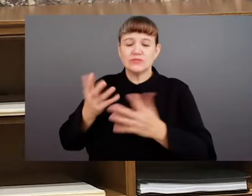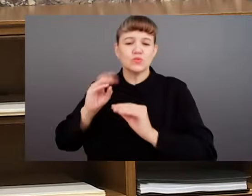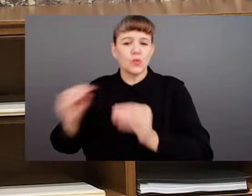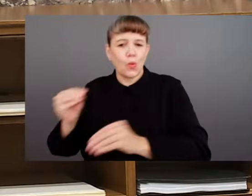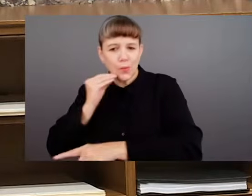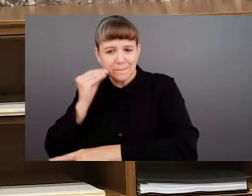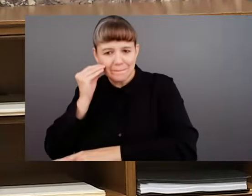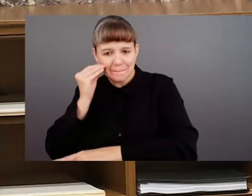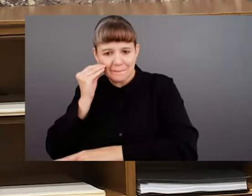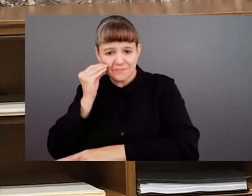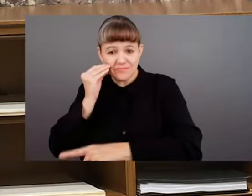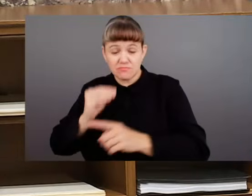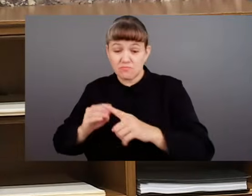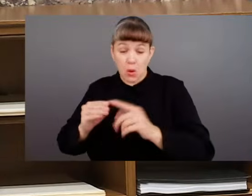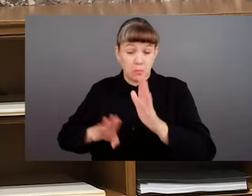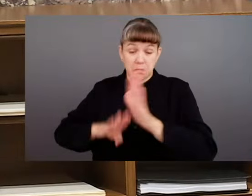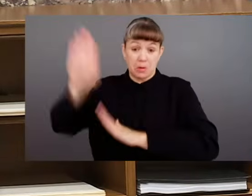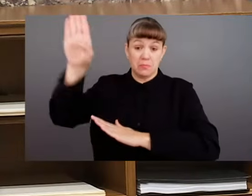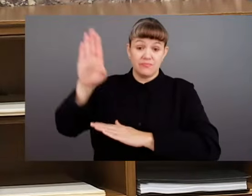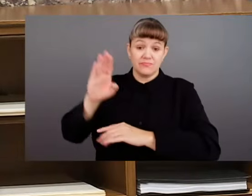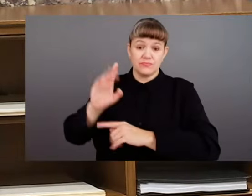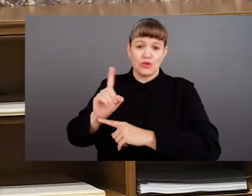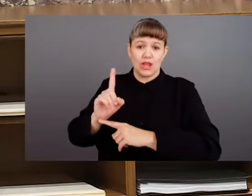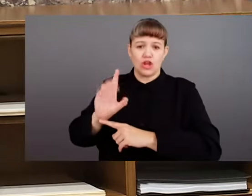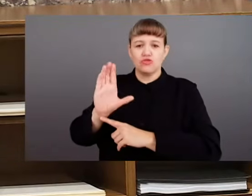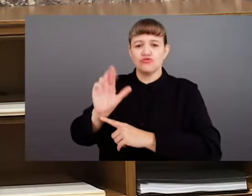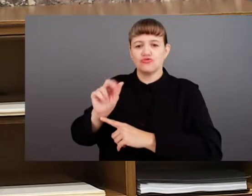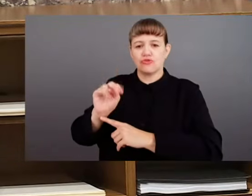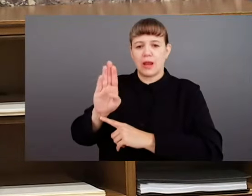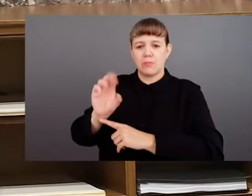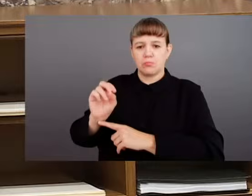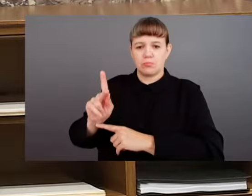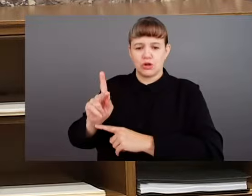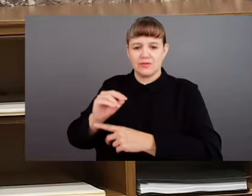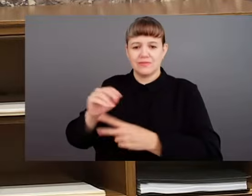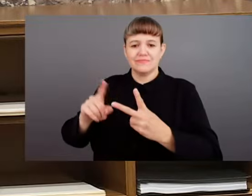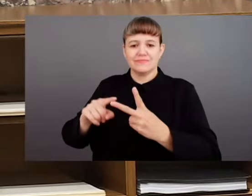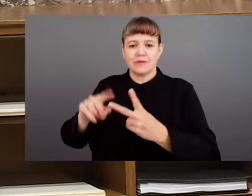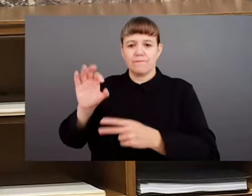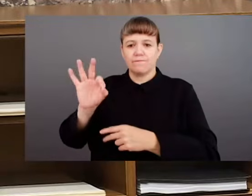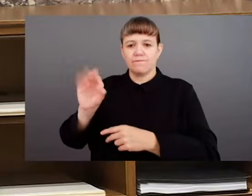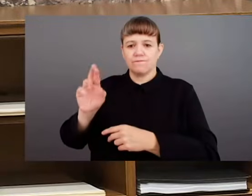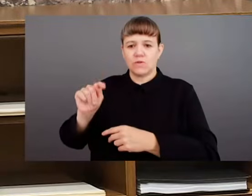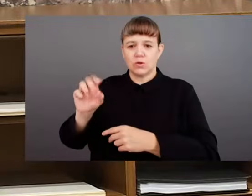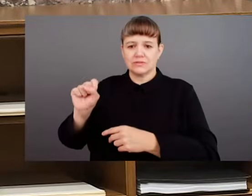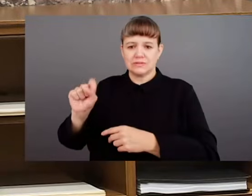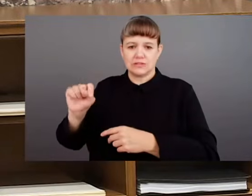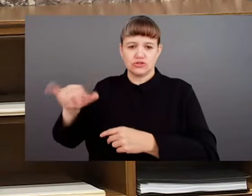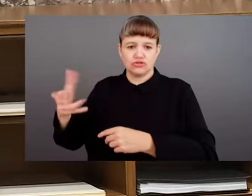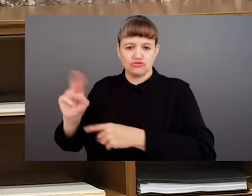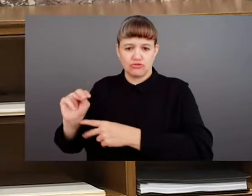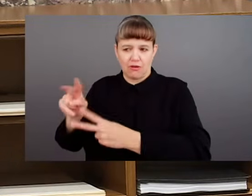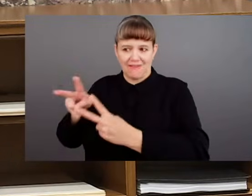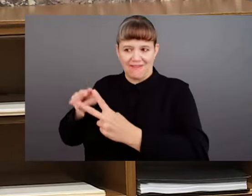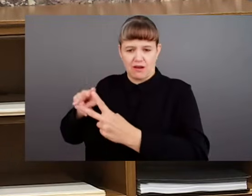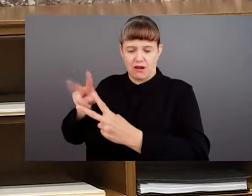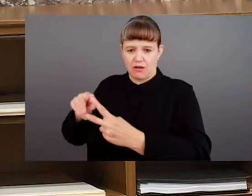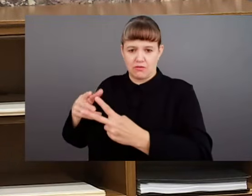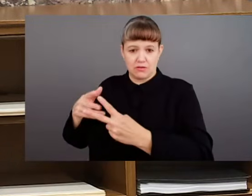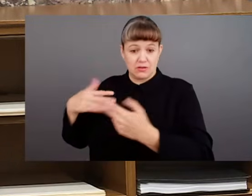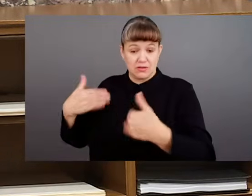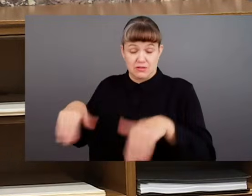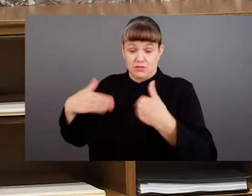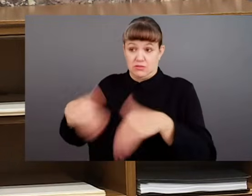quote, belonging in BC, but for too many people, it feels more like belonging in a tent.